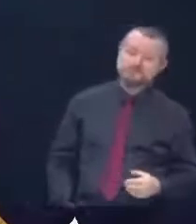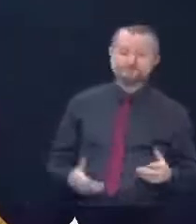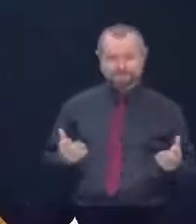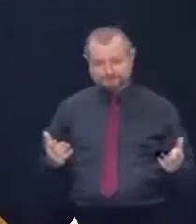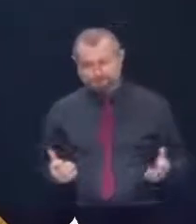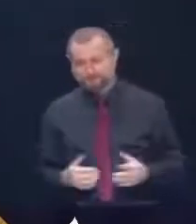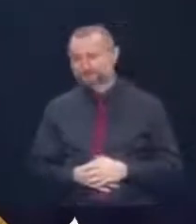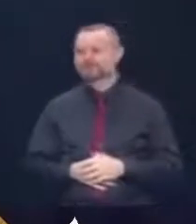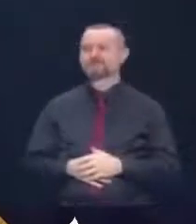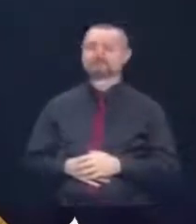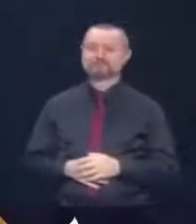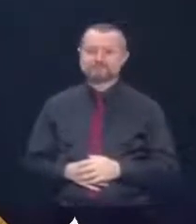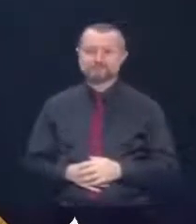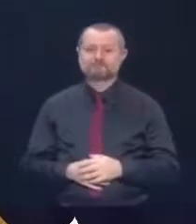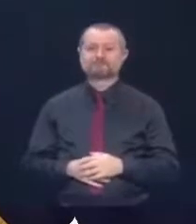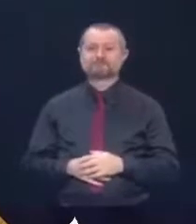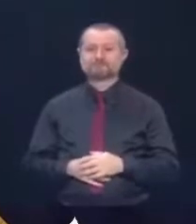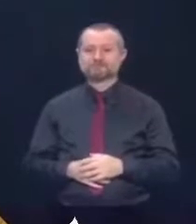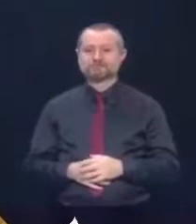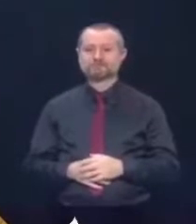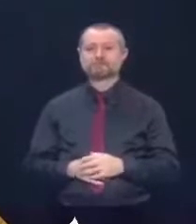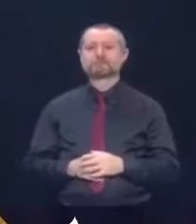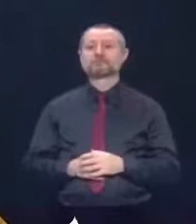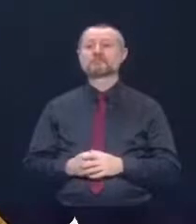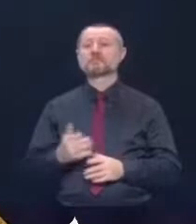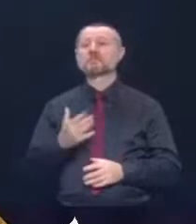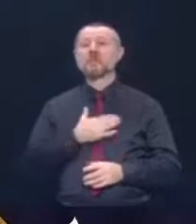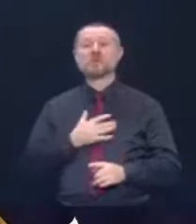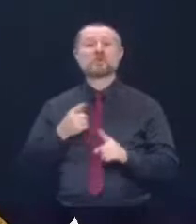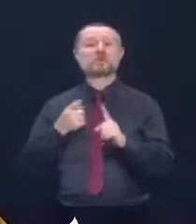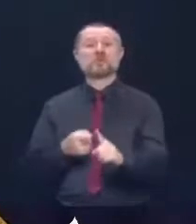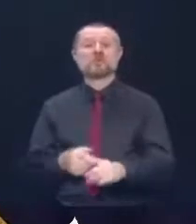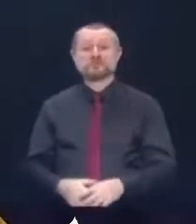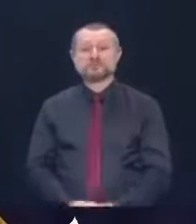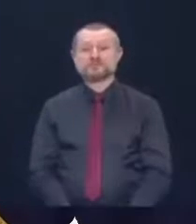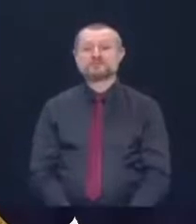I'm telling you that